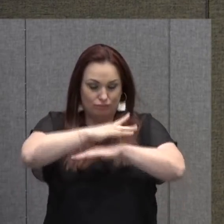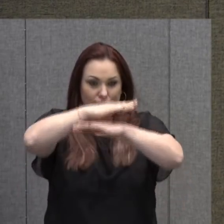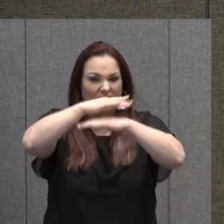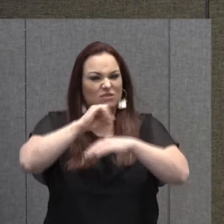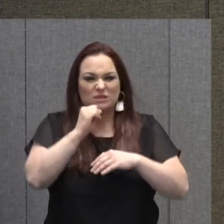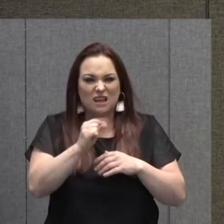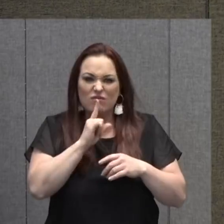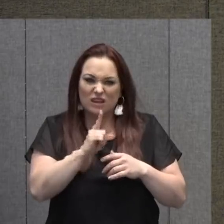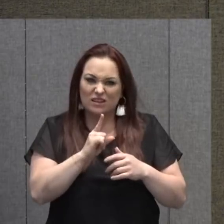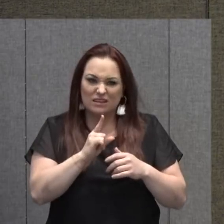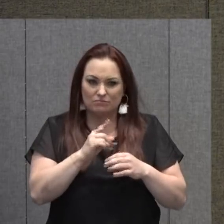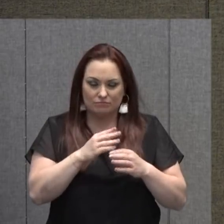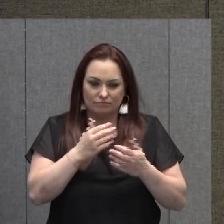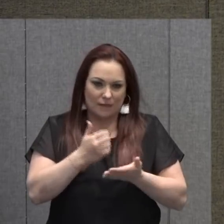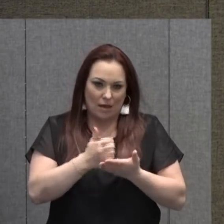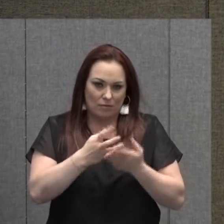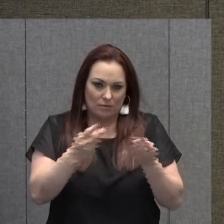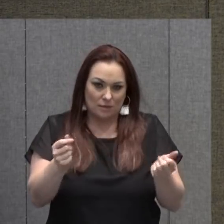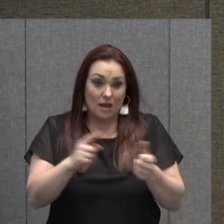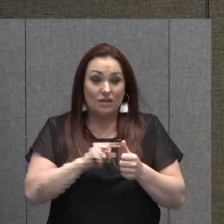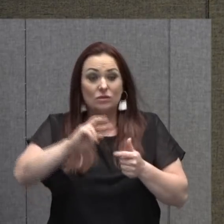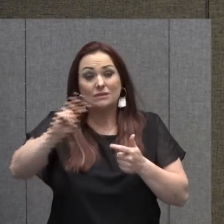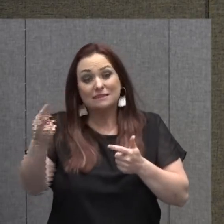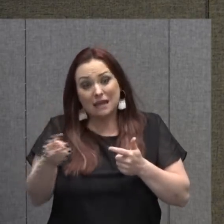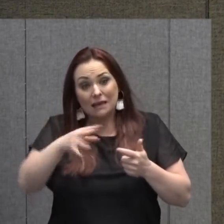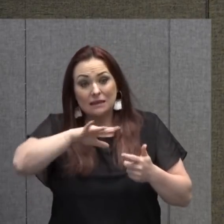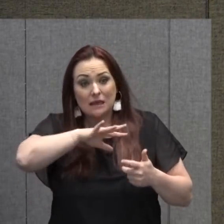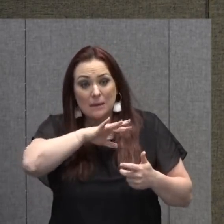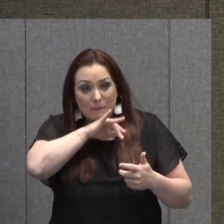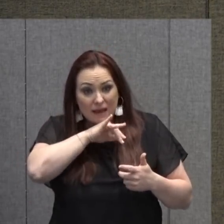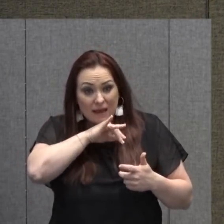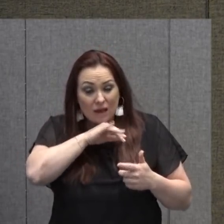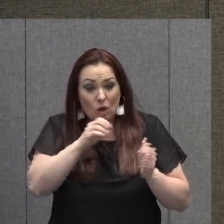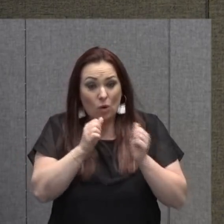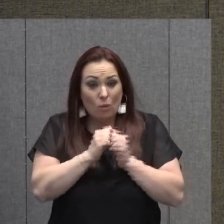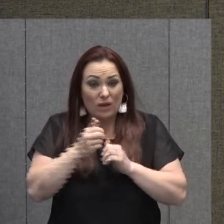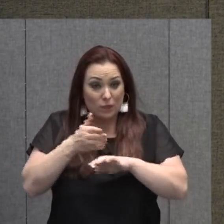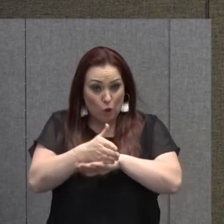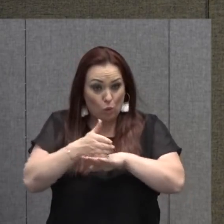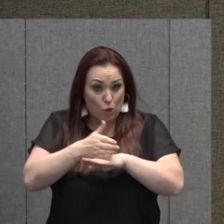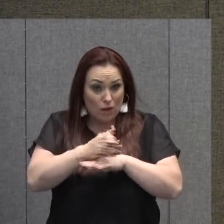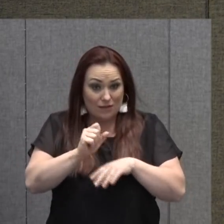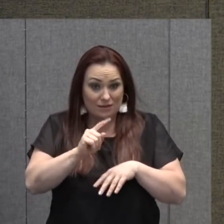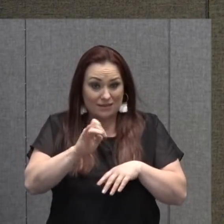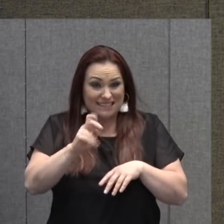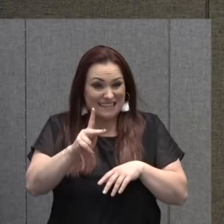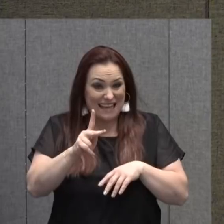sticks, wasn't the solution. Who had the solution?